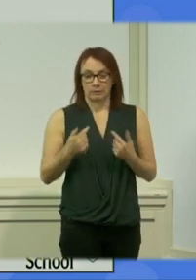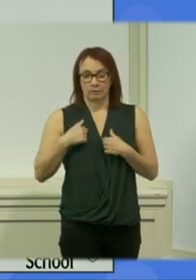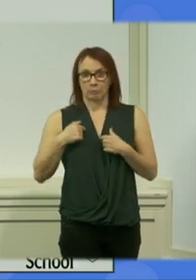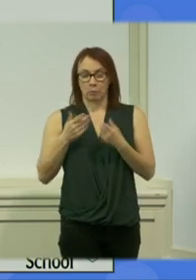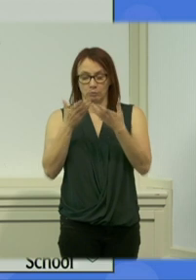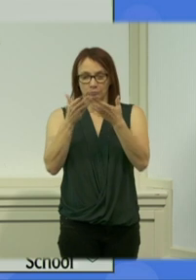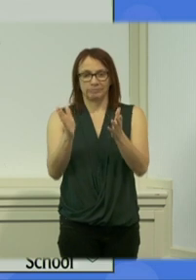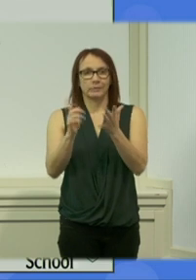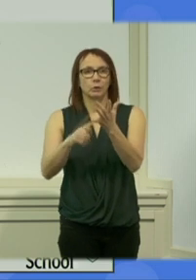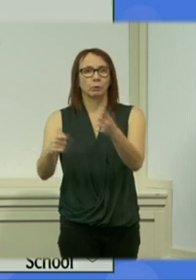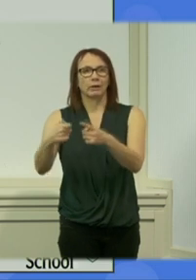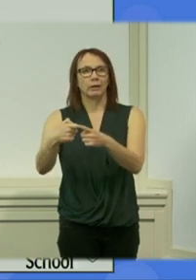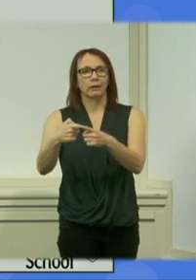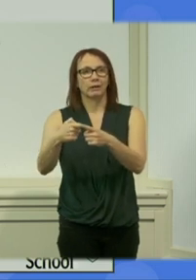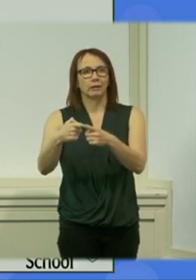UK